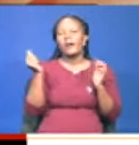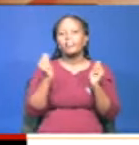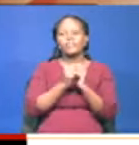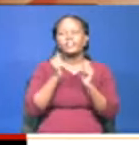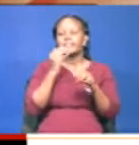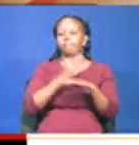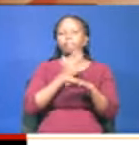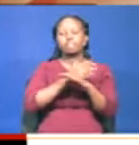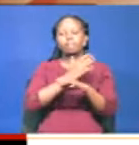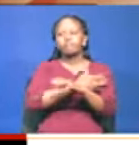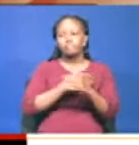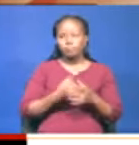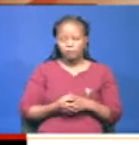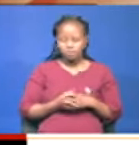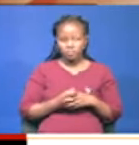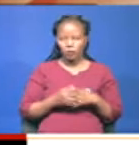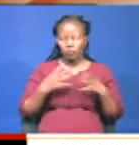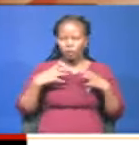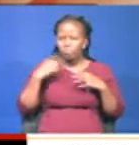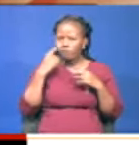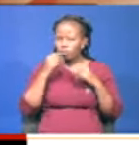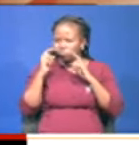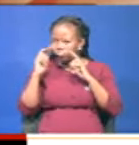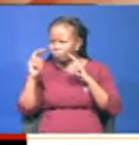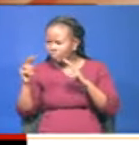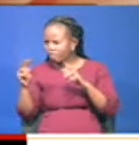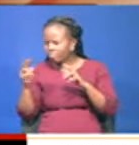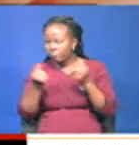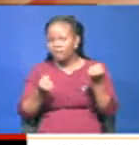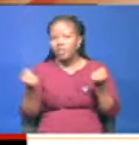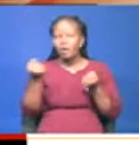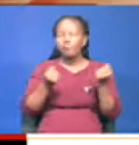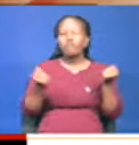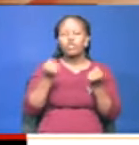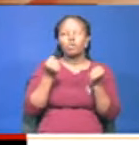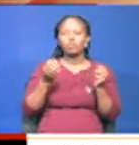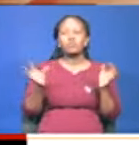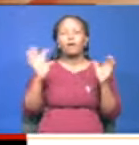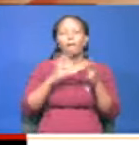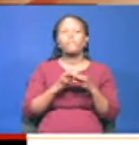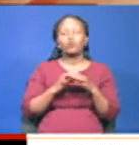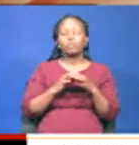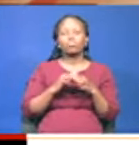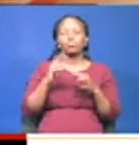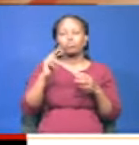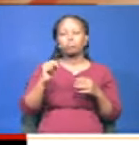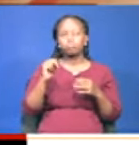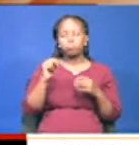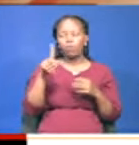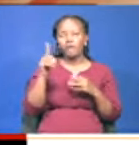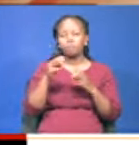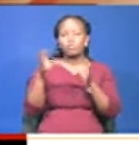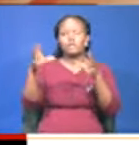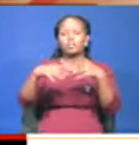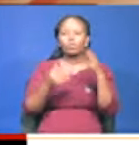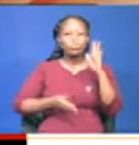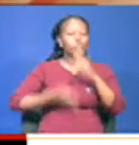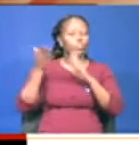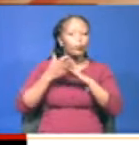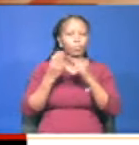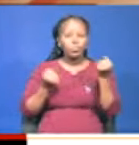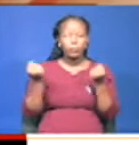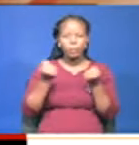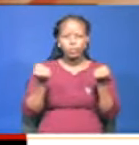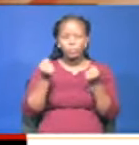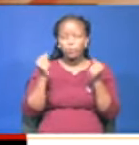injuries. According to the witnesses, the vehicle, which belongs to NAMAK Sacco, was speeding when the driver lost control, and